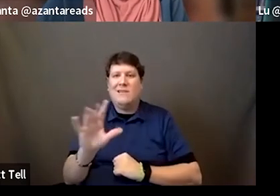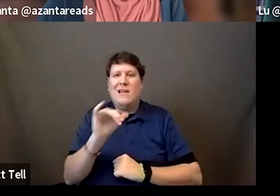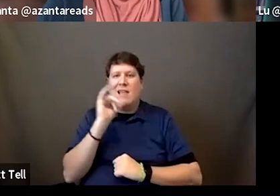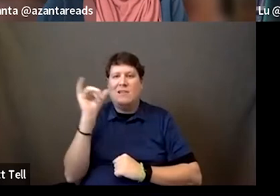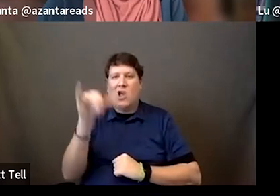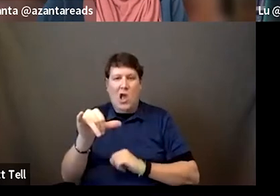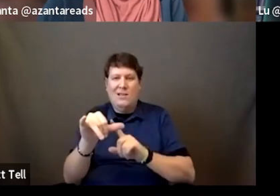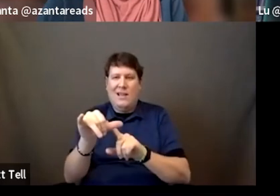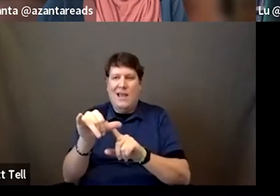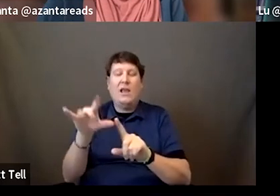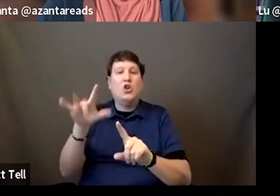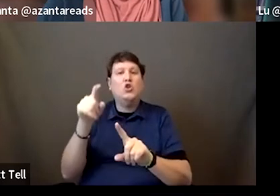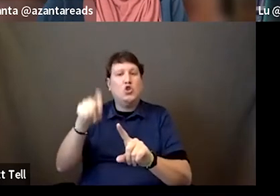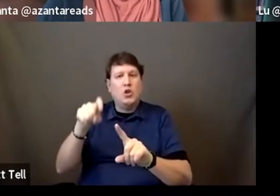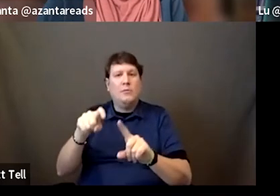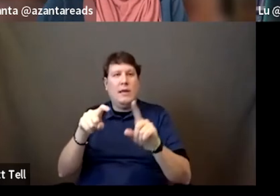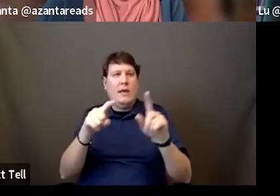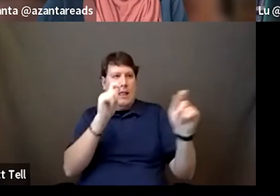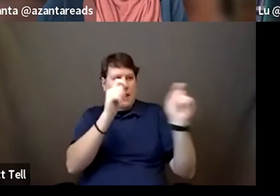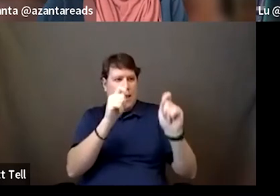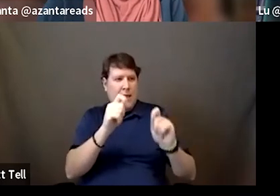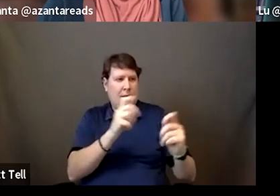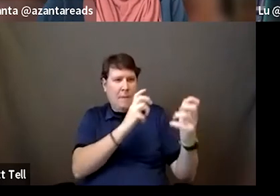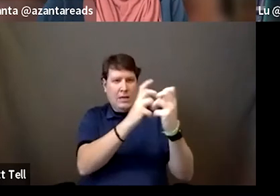of the game. And